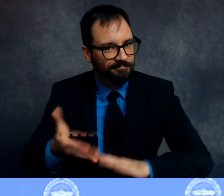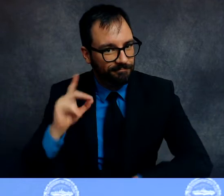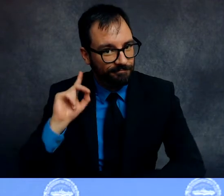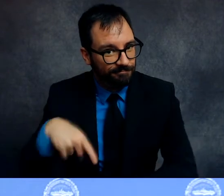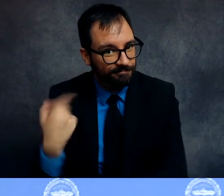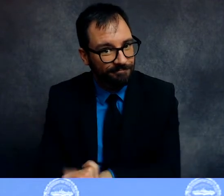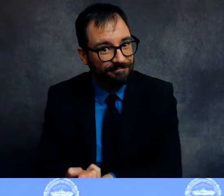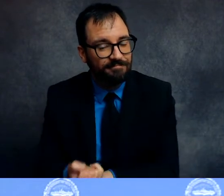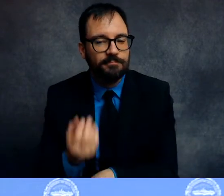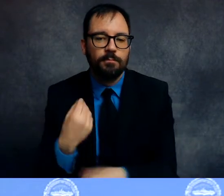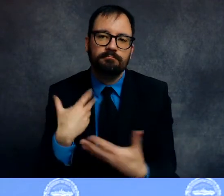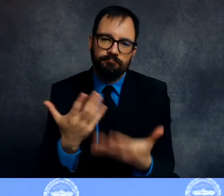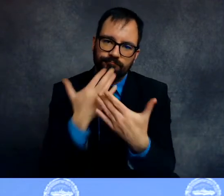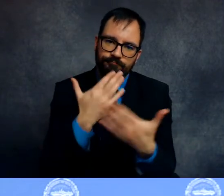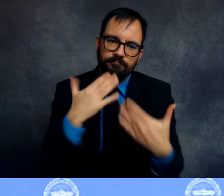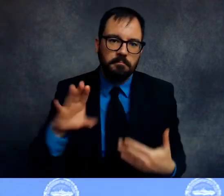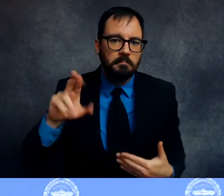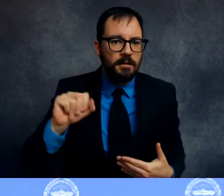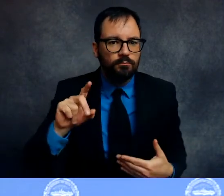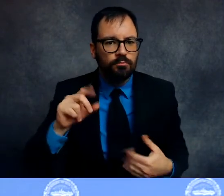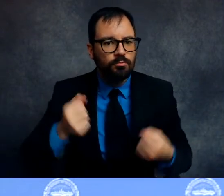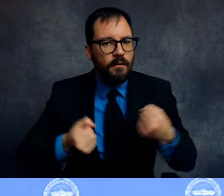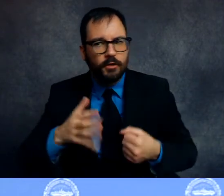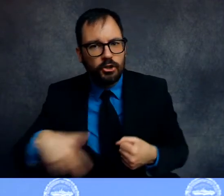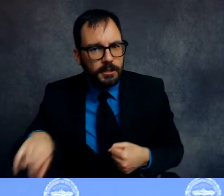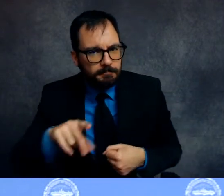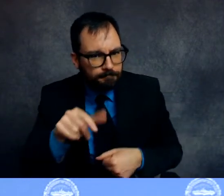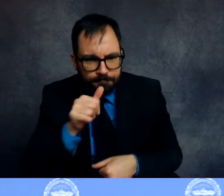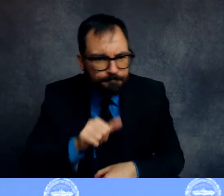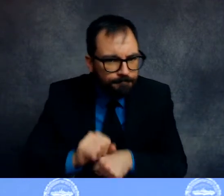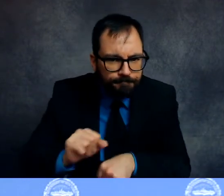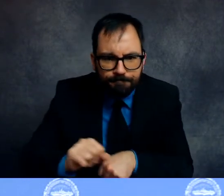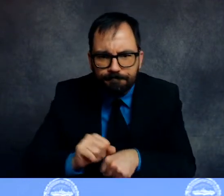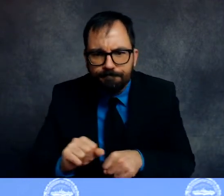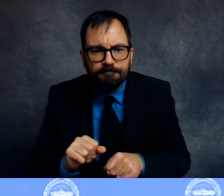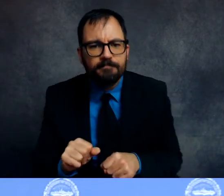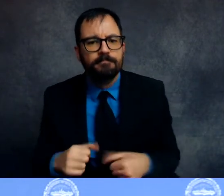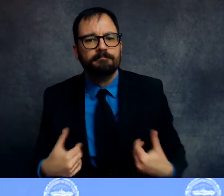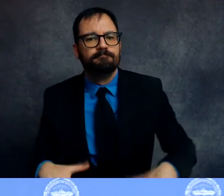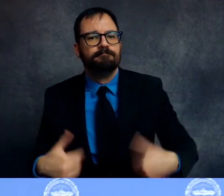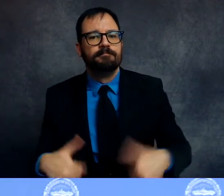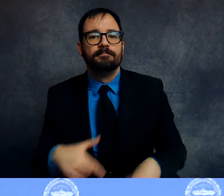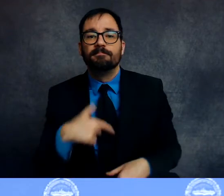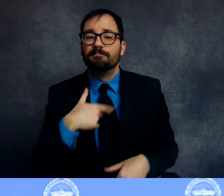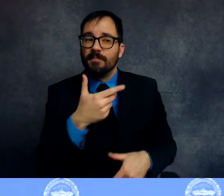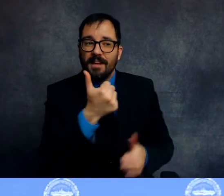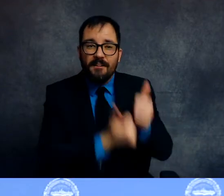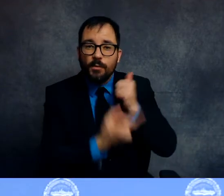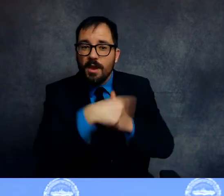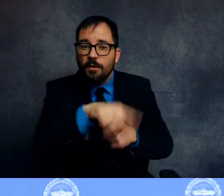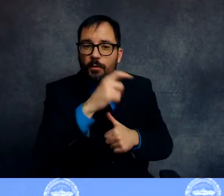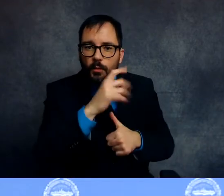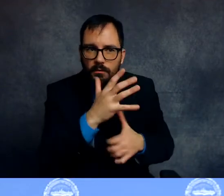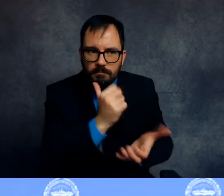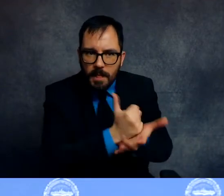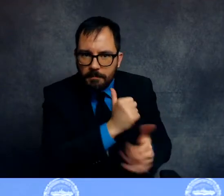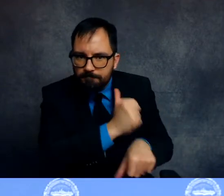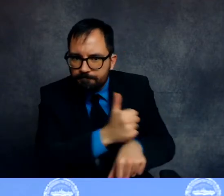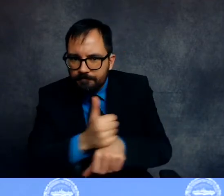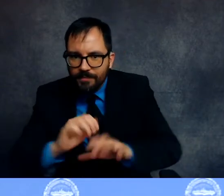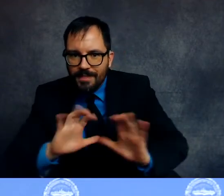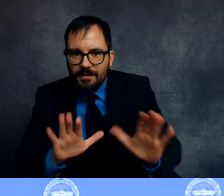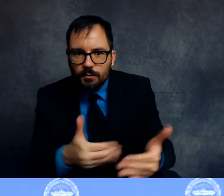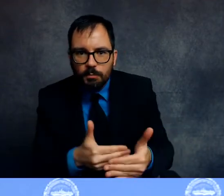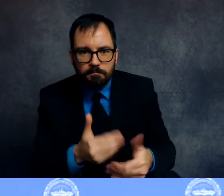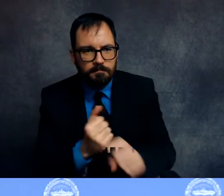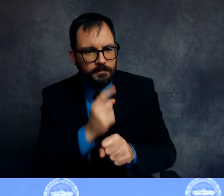because we haven't run the citywide buses in a while. So I just want to thank the bus drivers as well for all of your great work. I want to thank everyone who